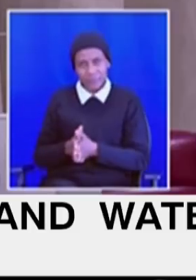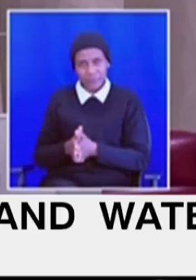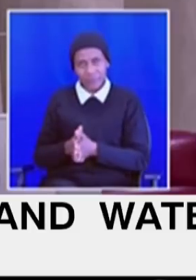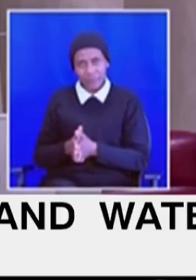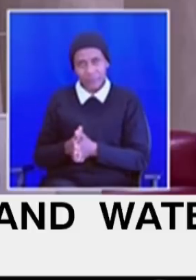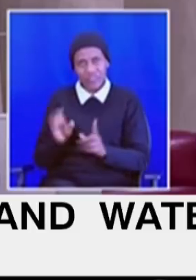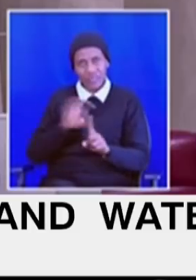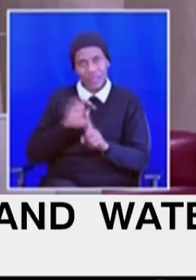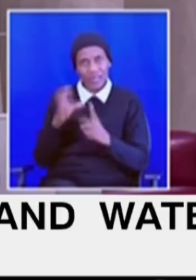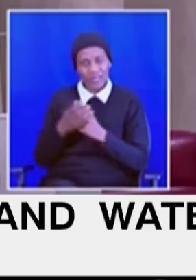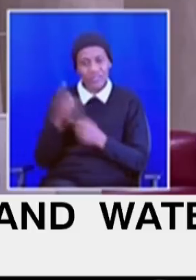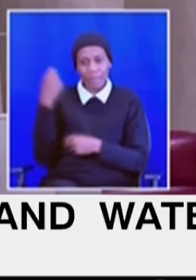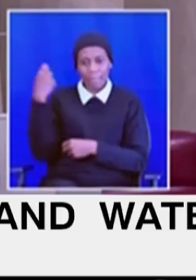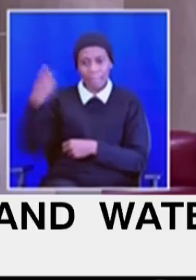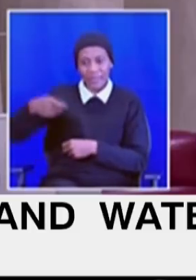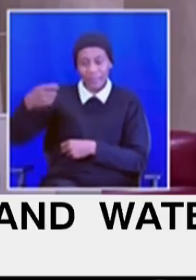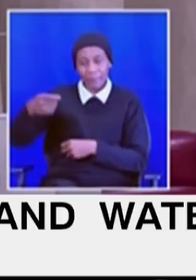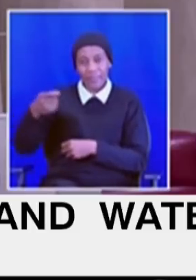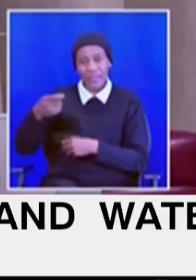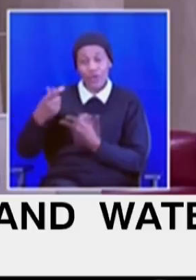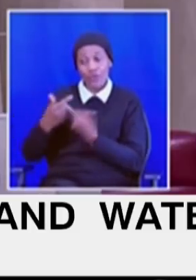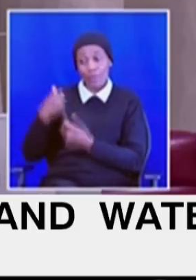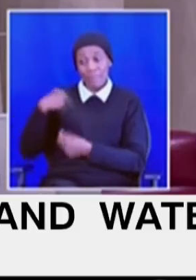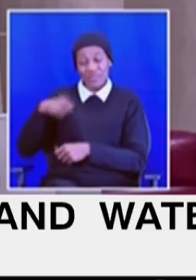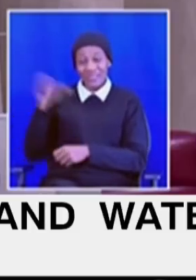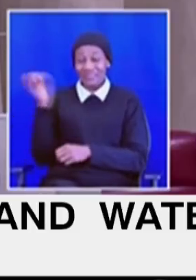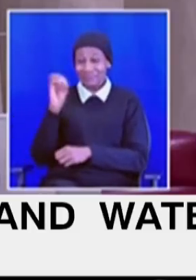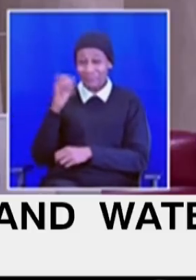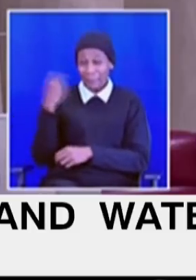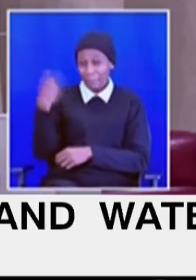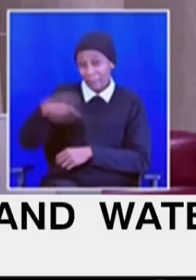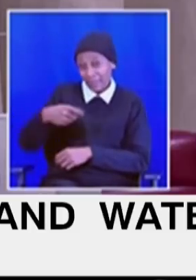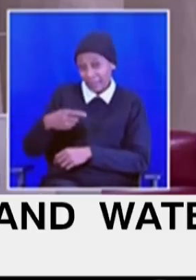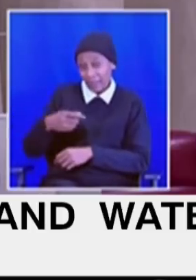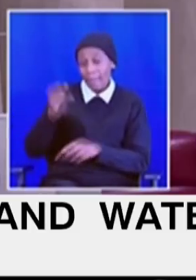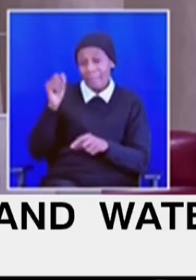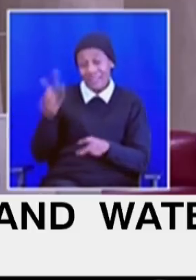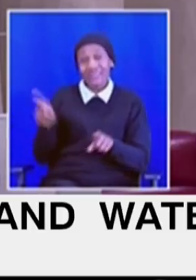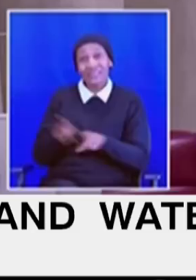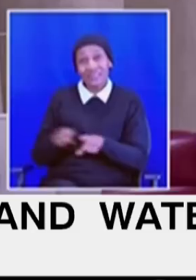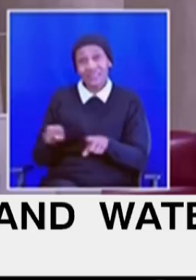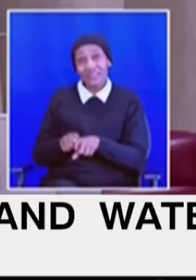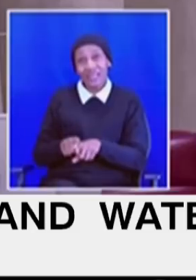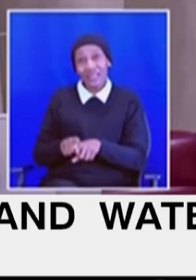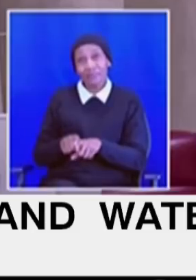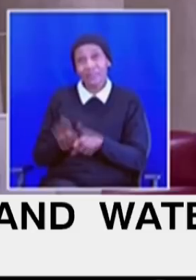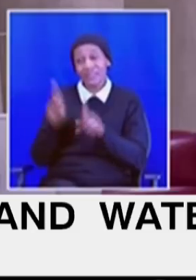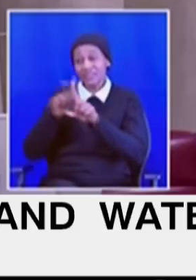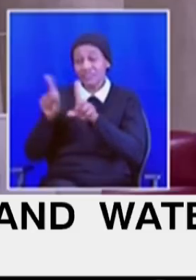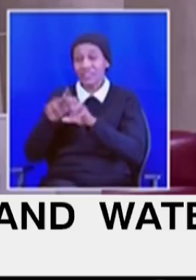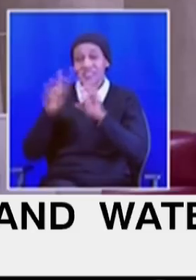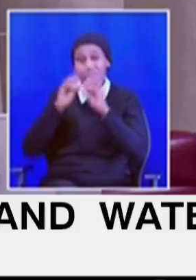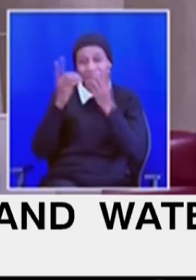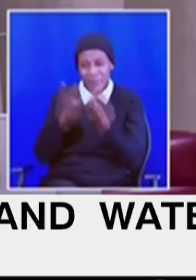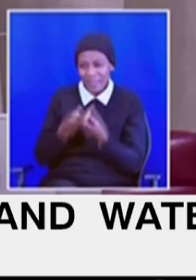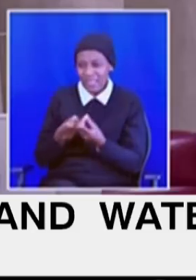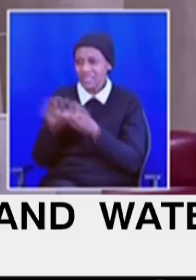culture of non-payment, not only by municipalities, but also by all organs of state and individual